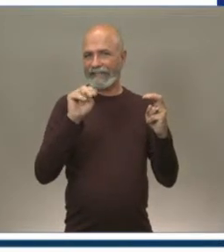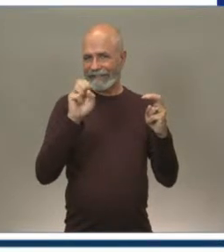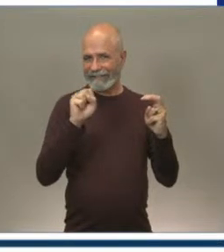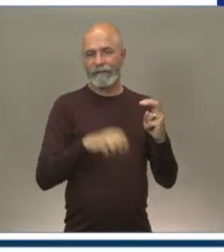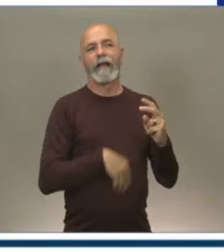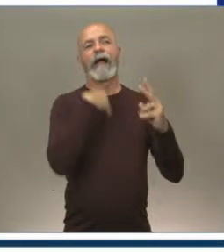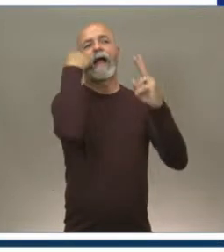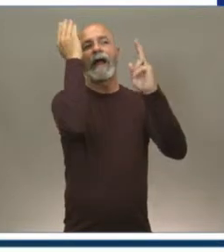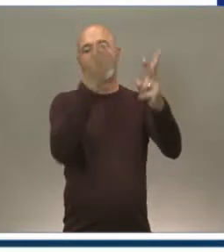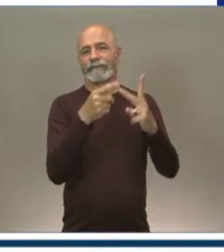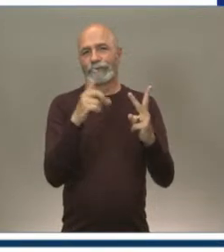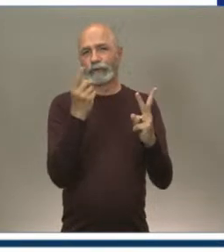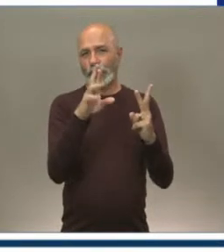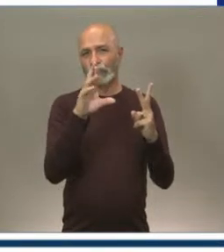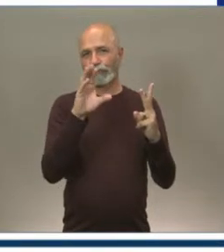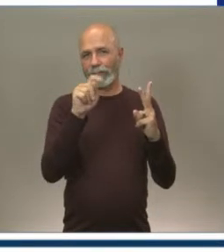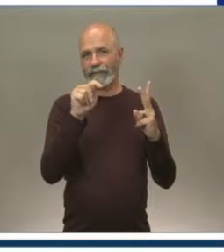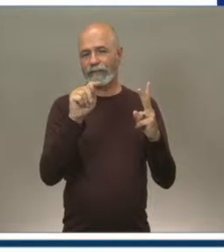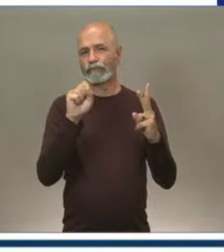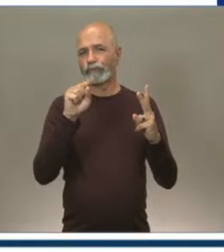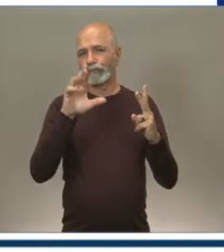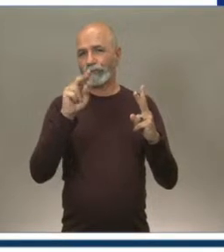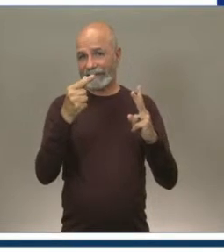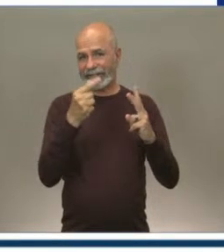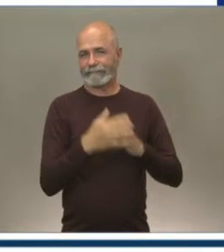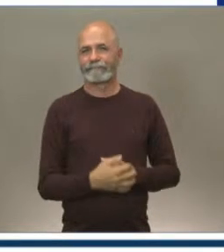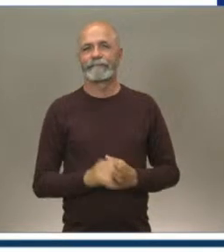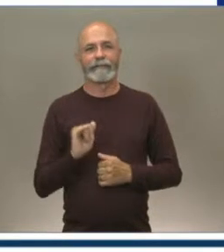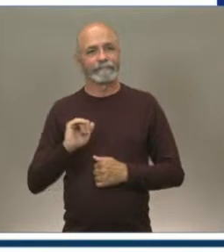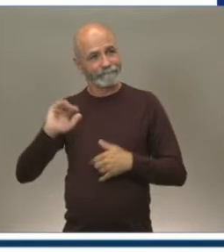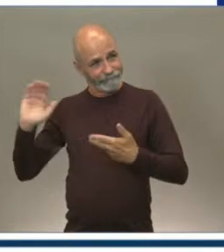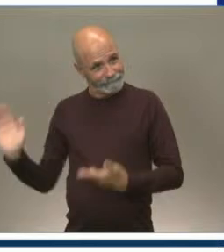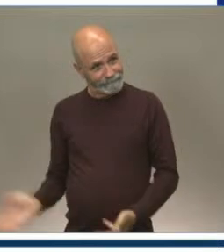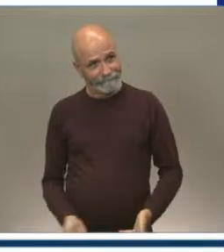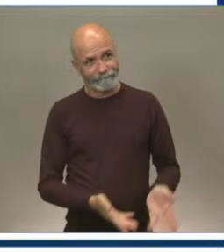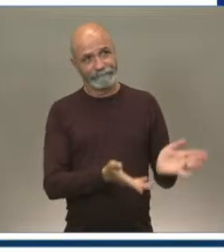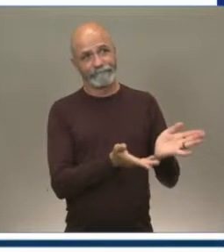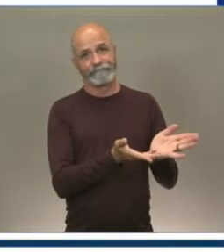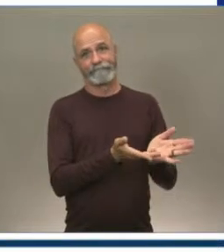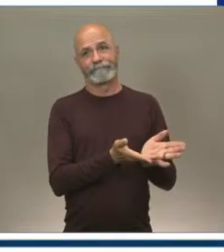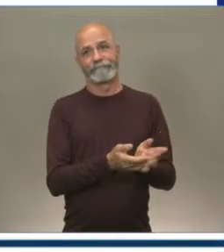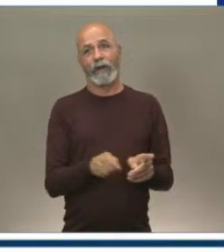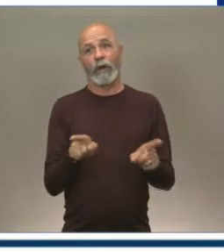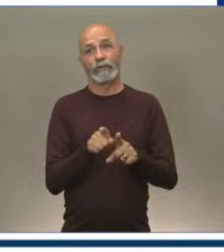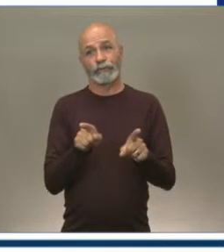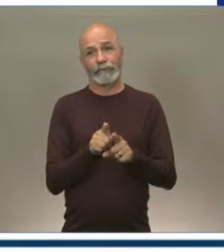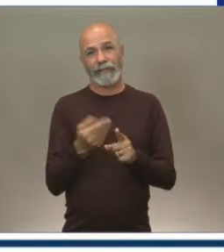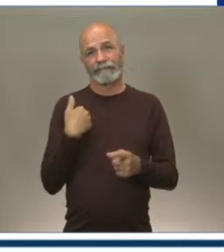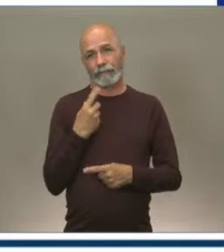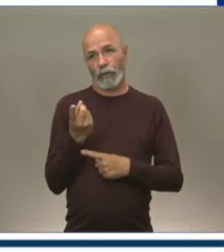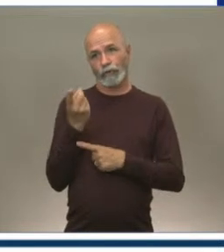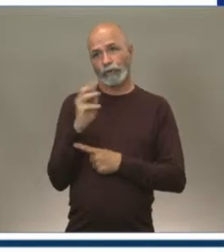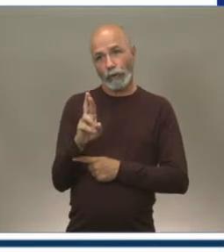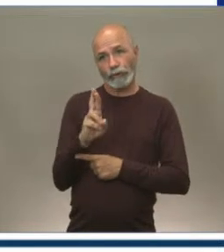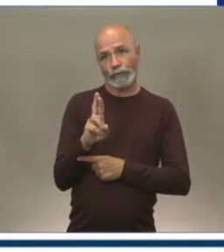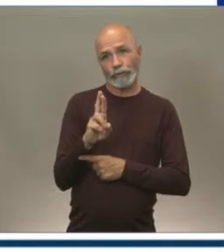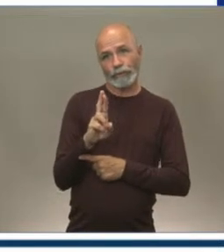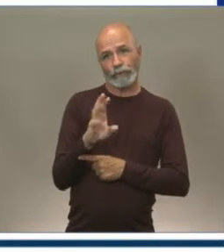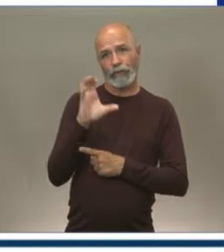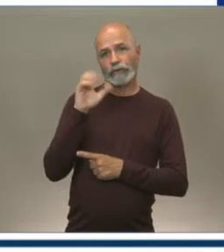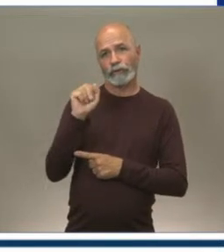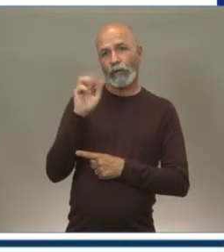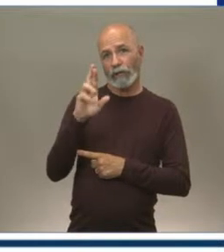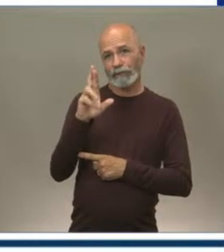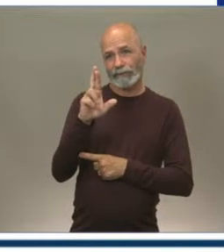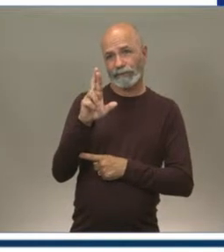Rankin, and Nova Scotia's Chief Medical Officer of Health, Dr. Robert Strang. We also have Dr. Brendan Carr, who's the President and CEO of the Nova